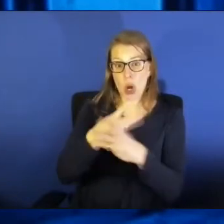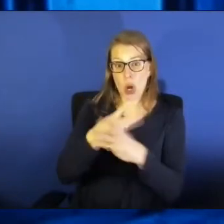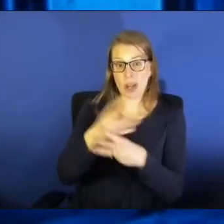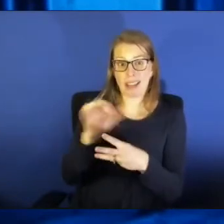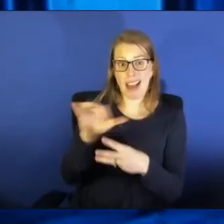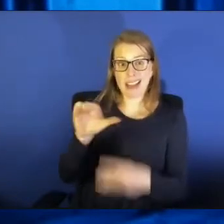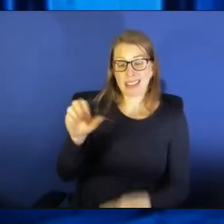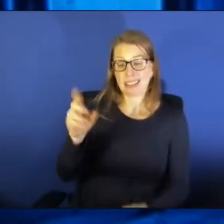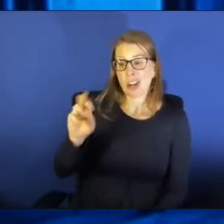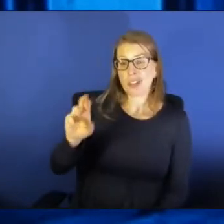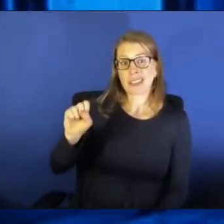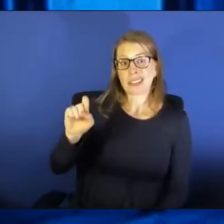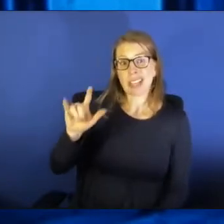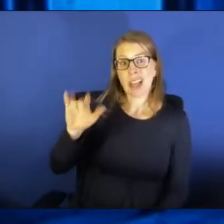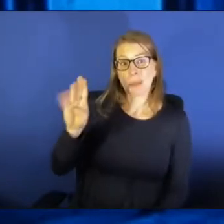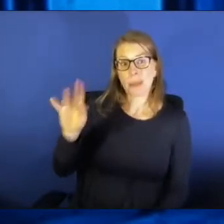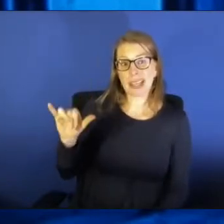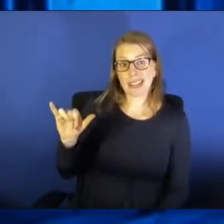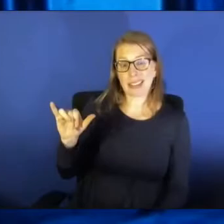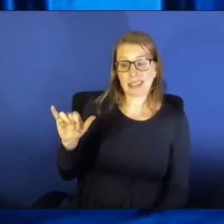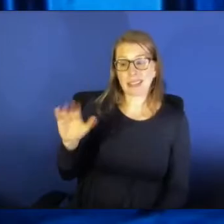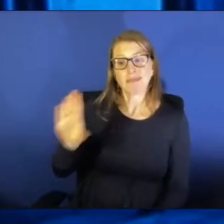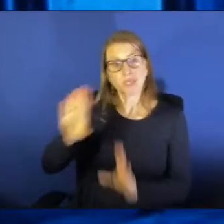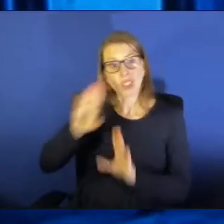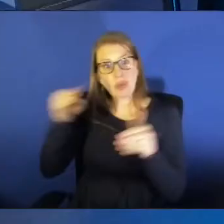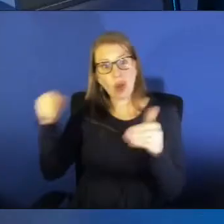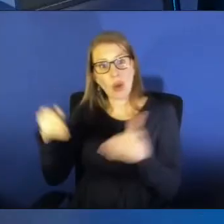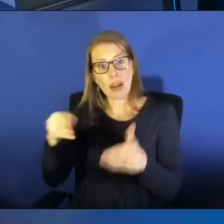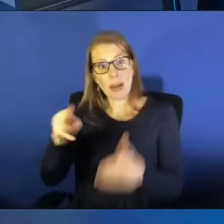does as his focus is melanoma.